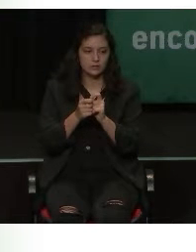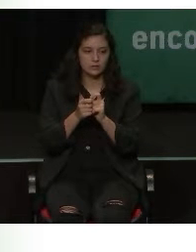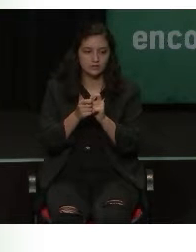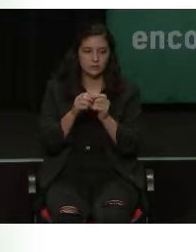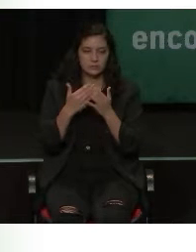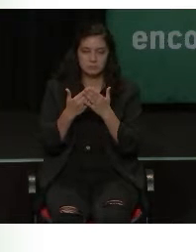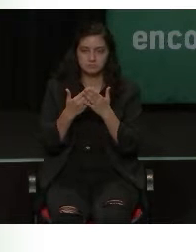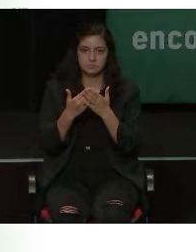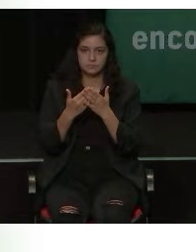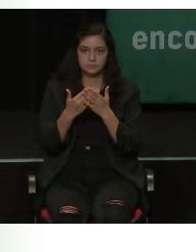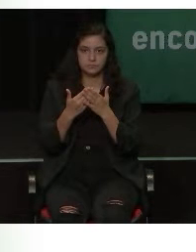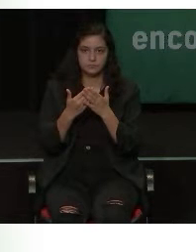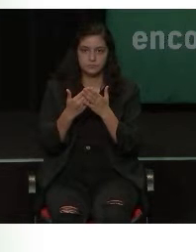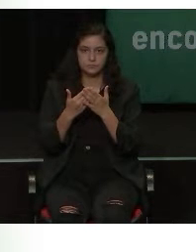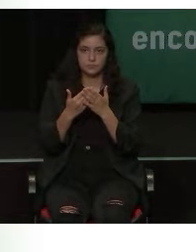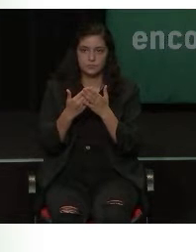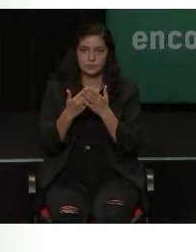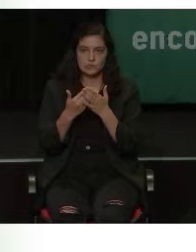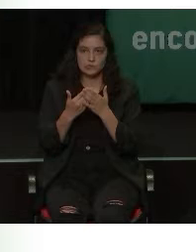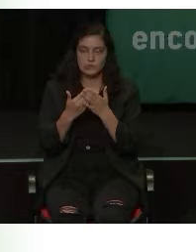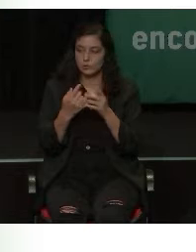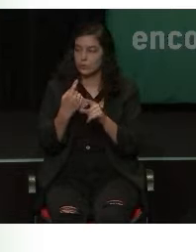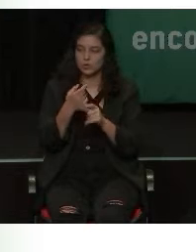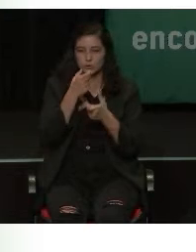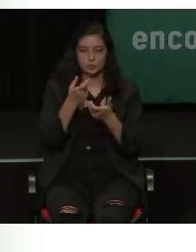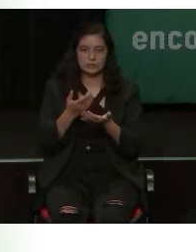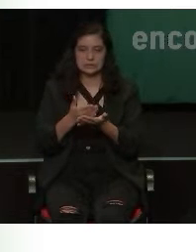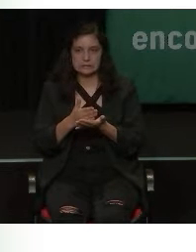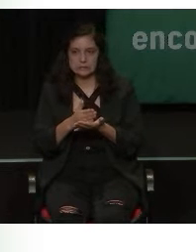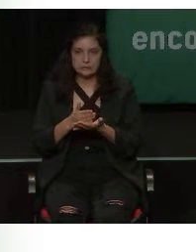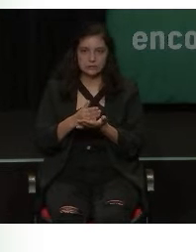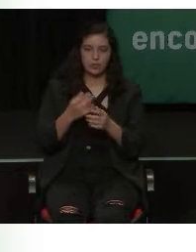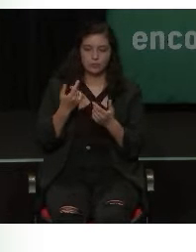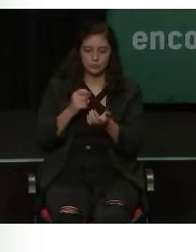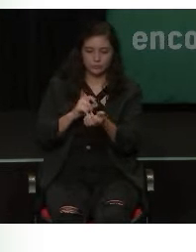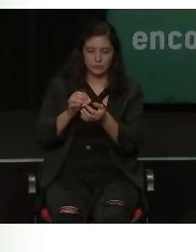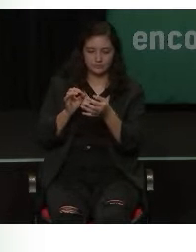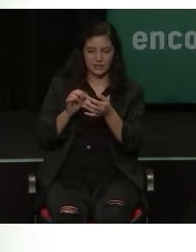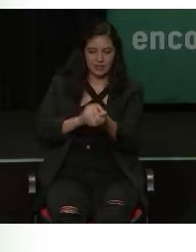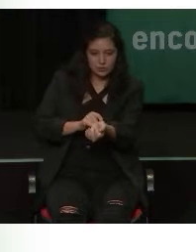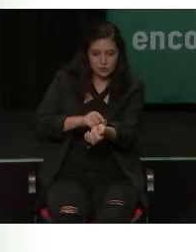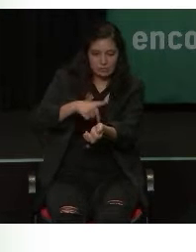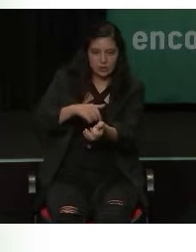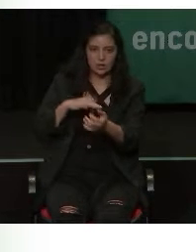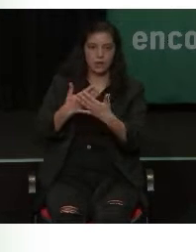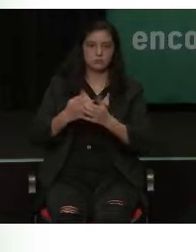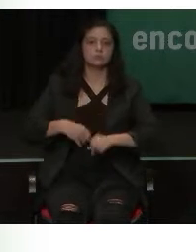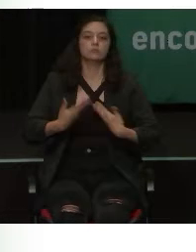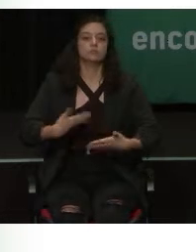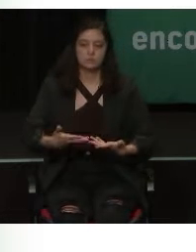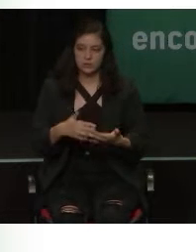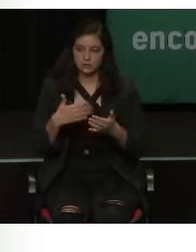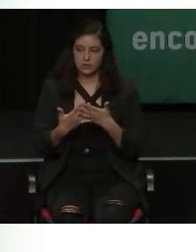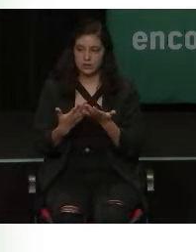this variable, have shown that people with insecure attachment and